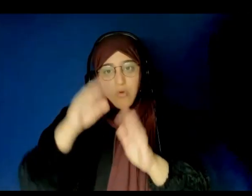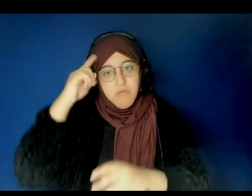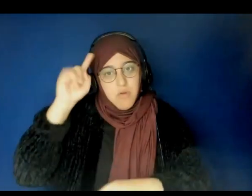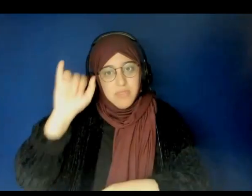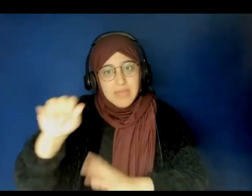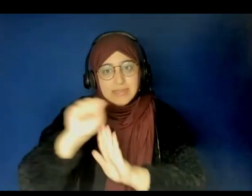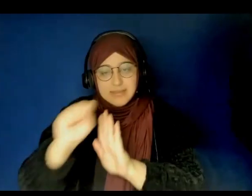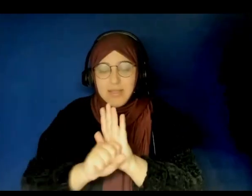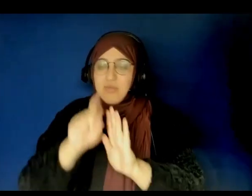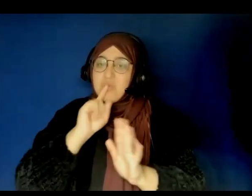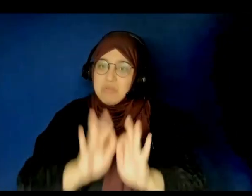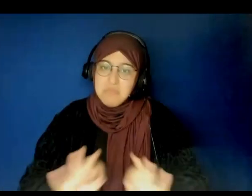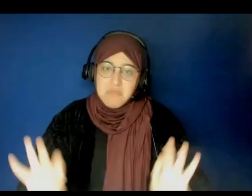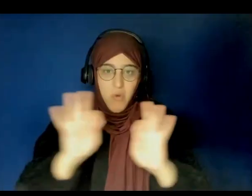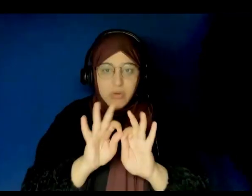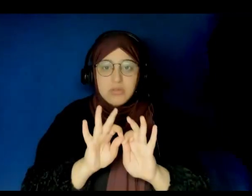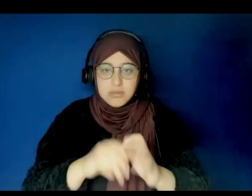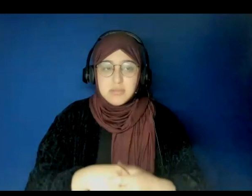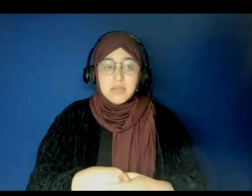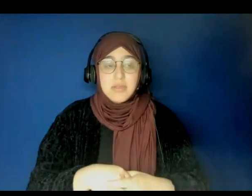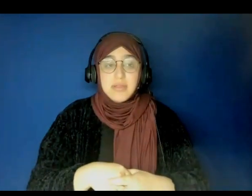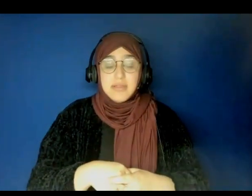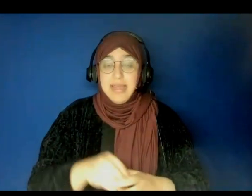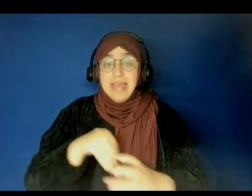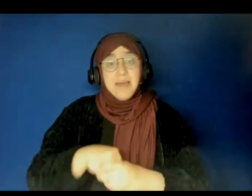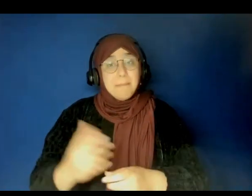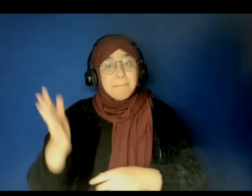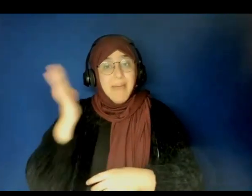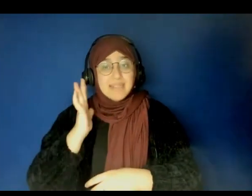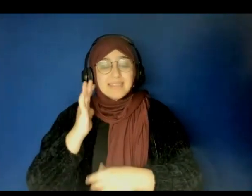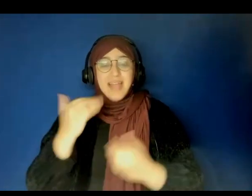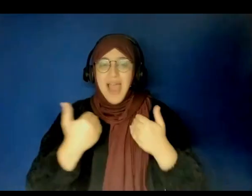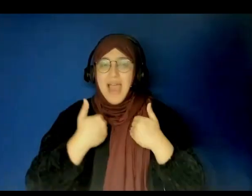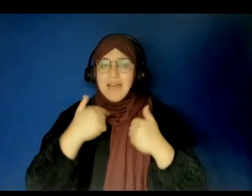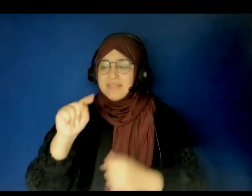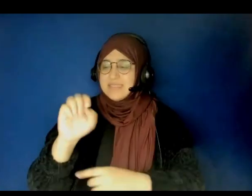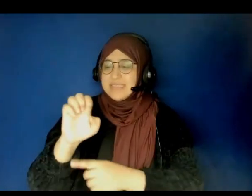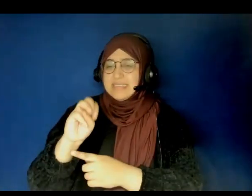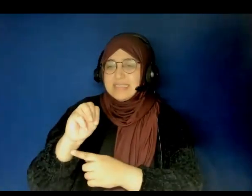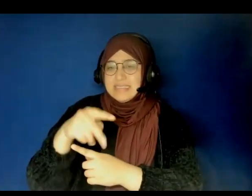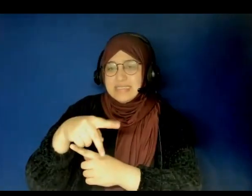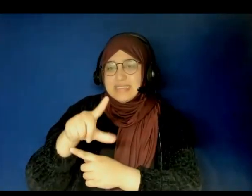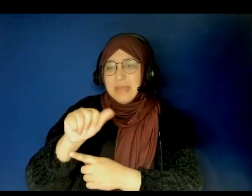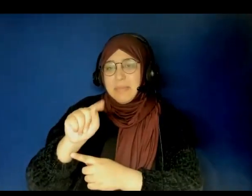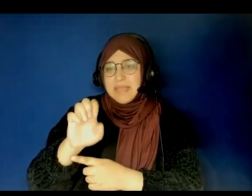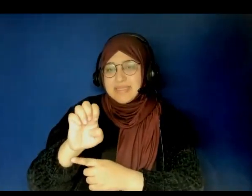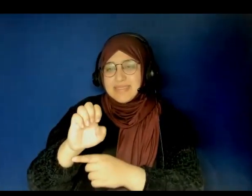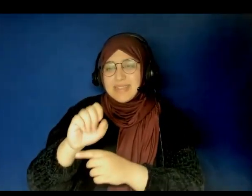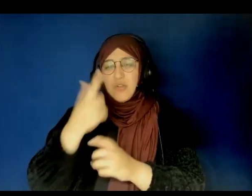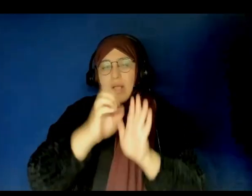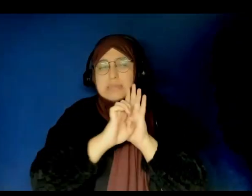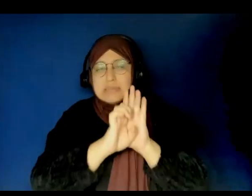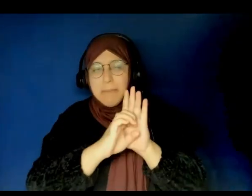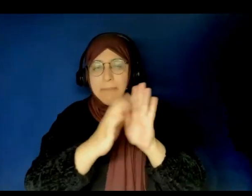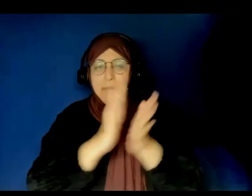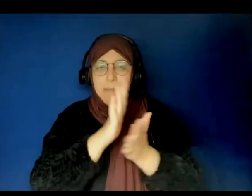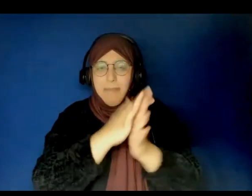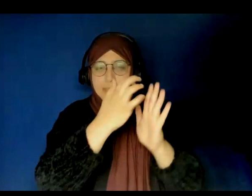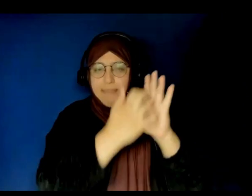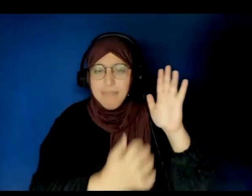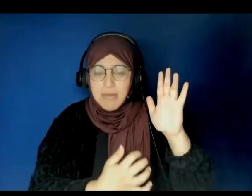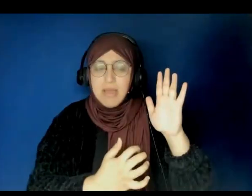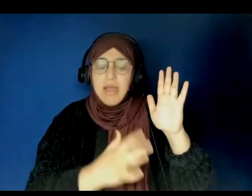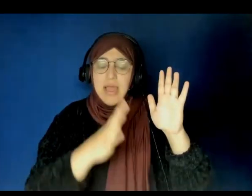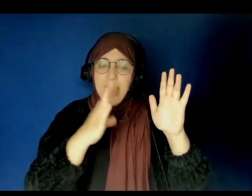the past, there were many kind of templates that were floating around, and they took like the entire corpus of